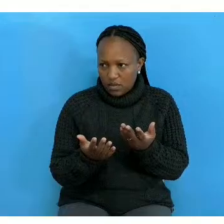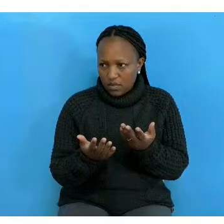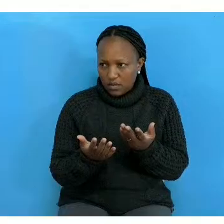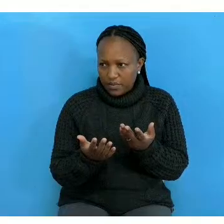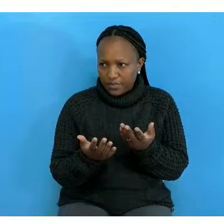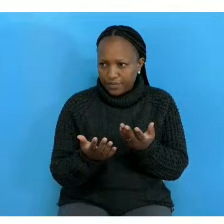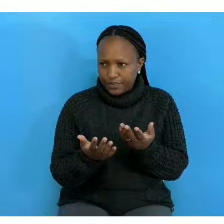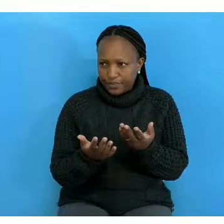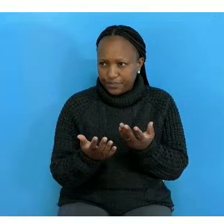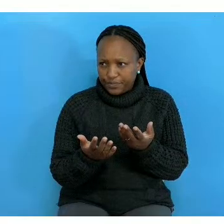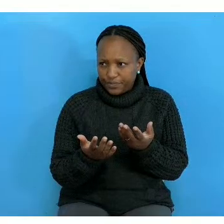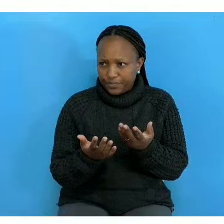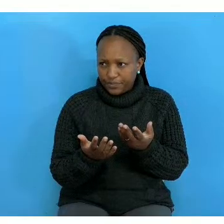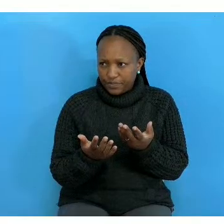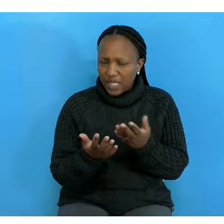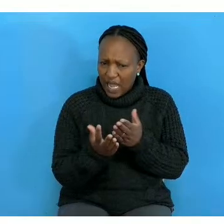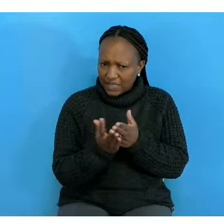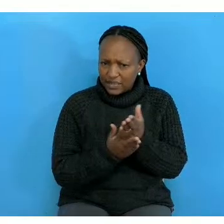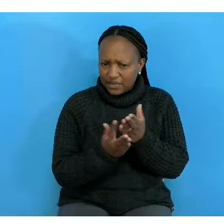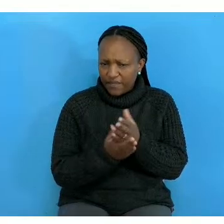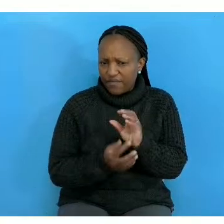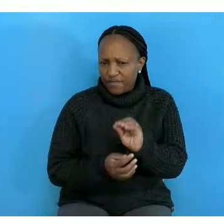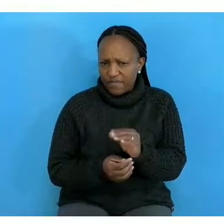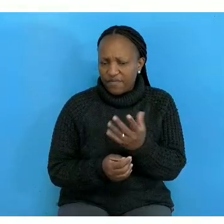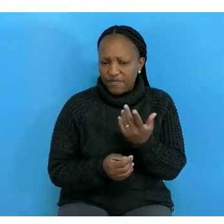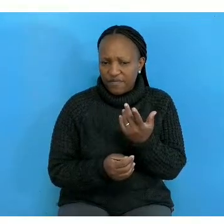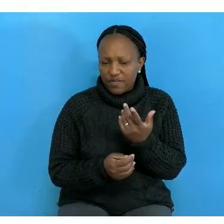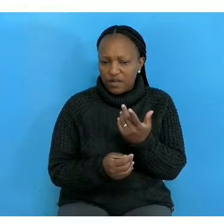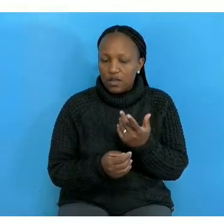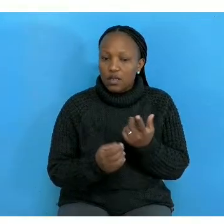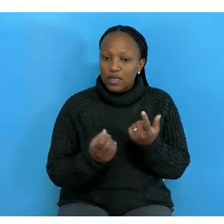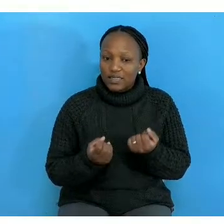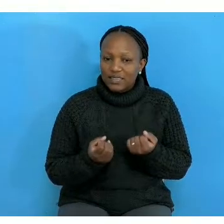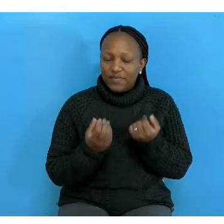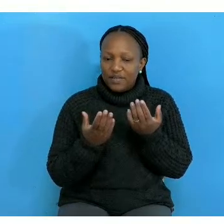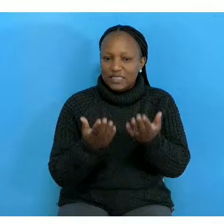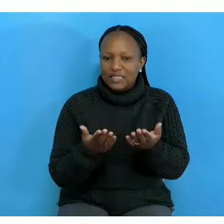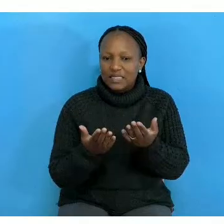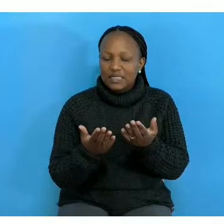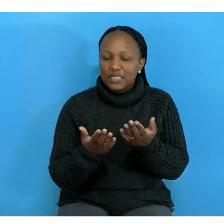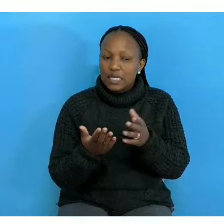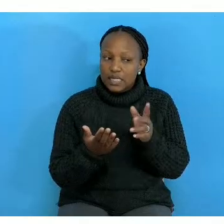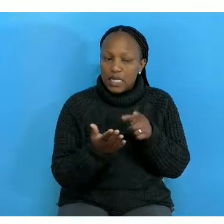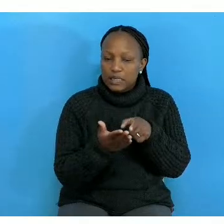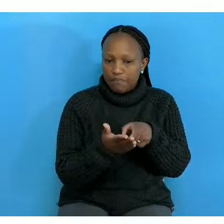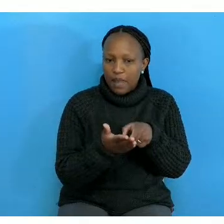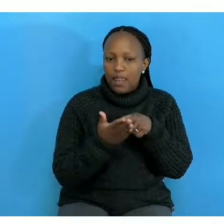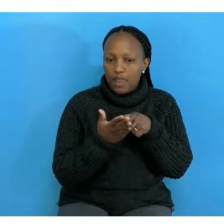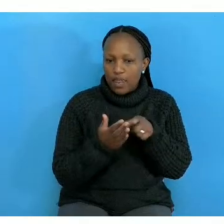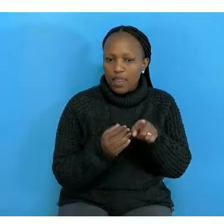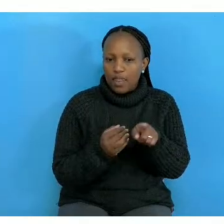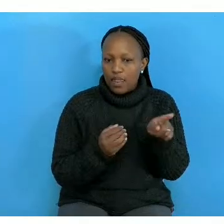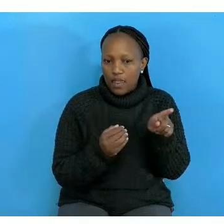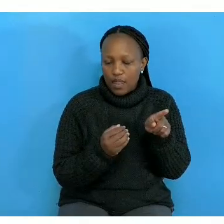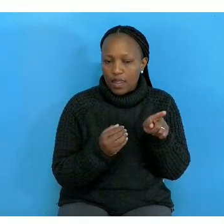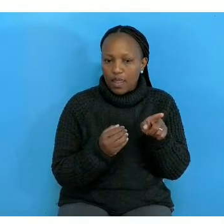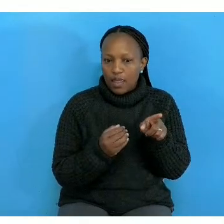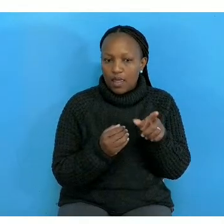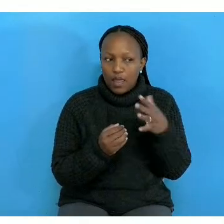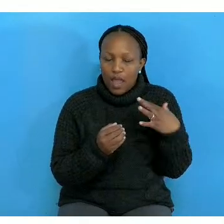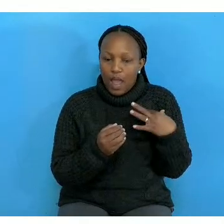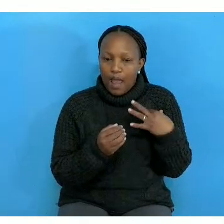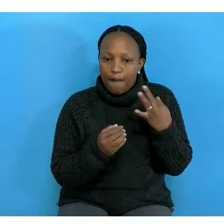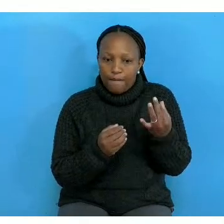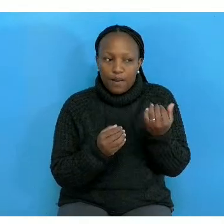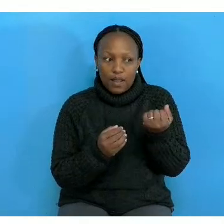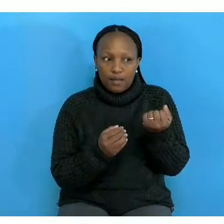You have access to this, but our services are demand-based. You put in your application